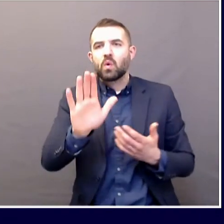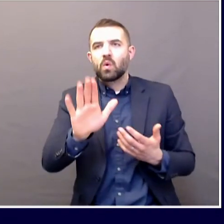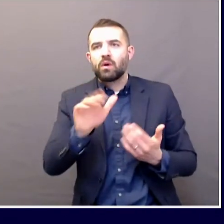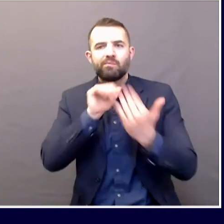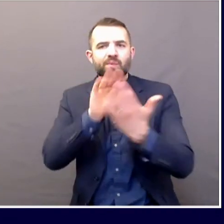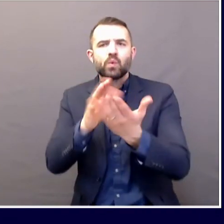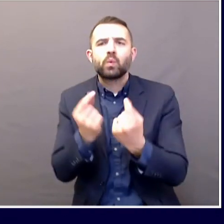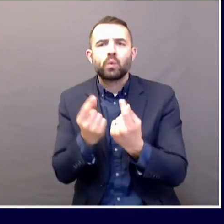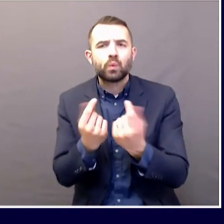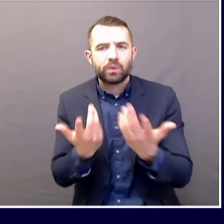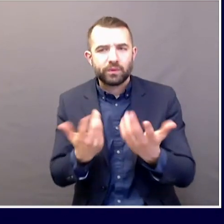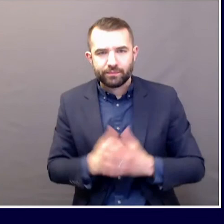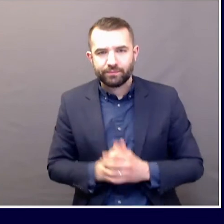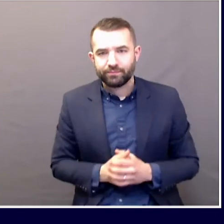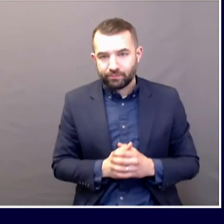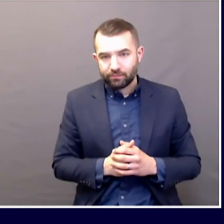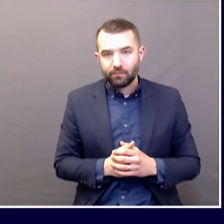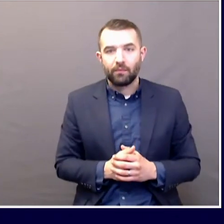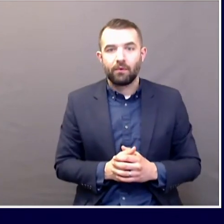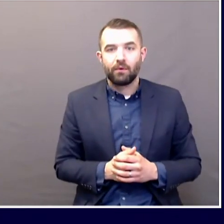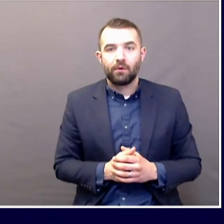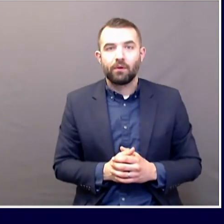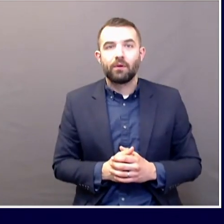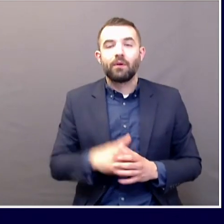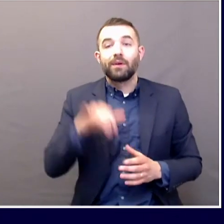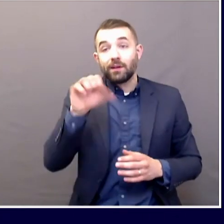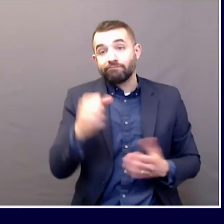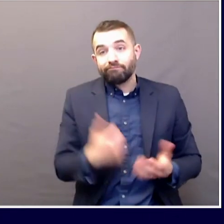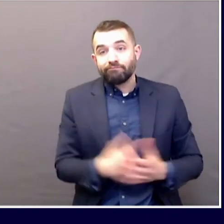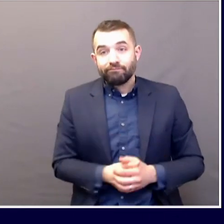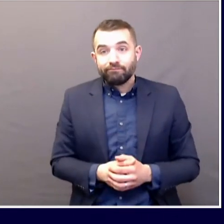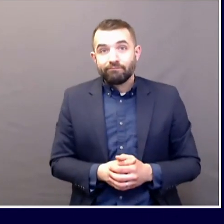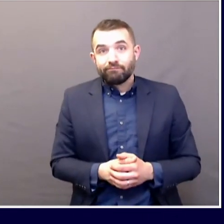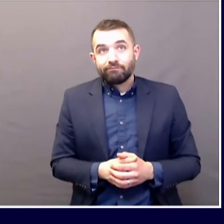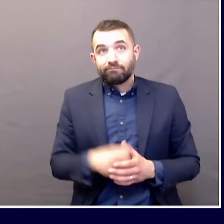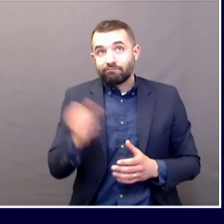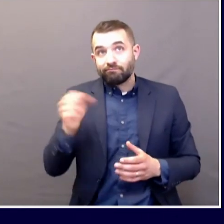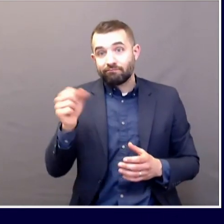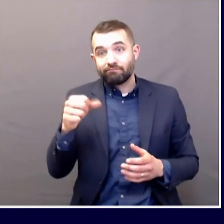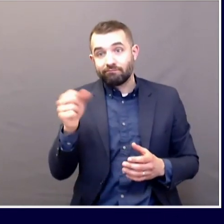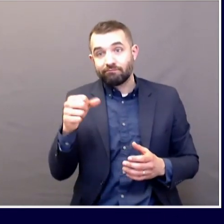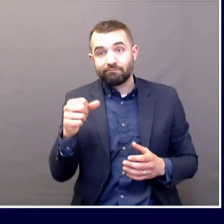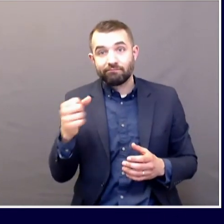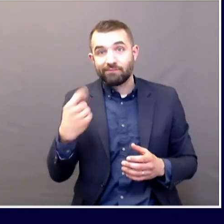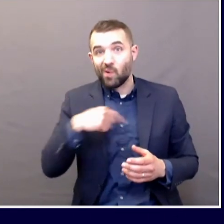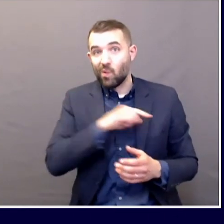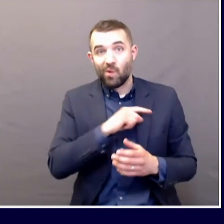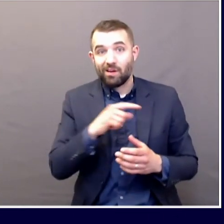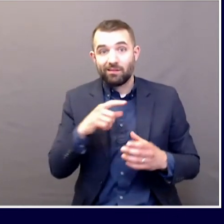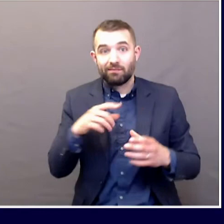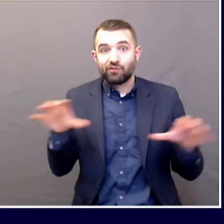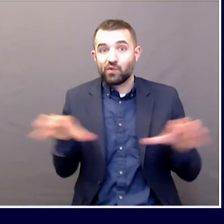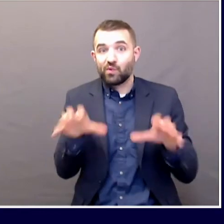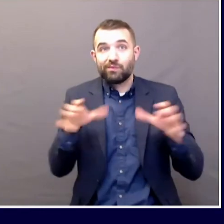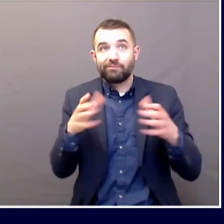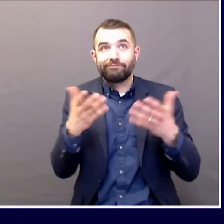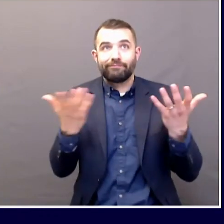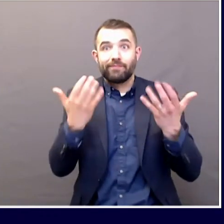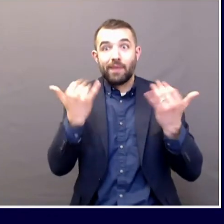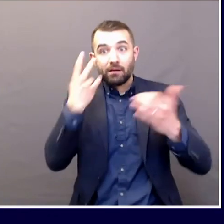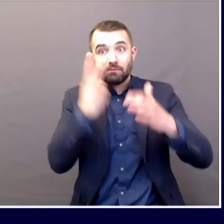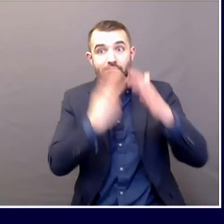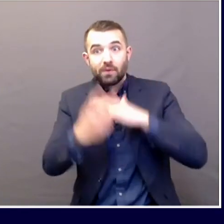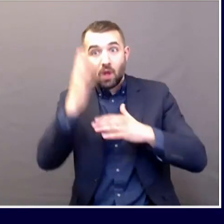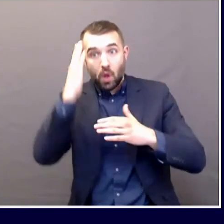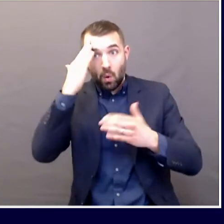The short answer, Morgan, is yes. I think as we've alluded to, now with more stability in knowing